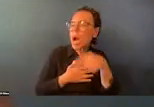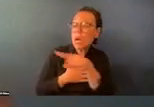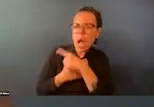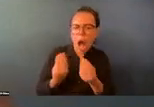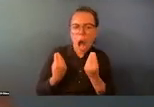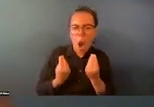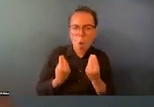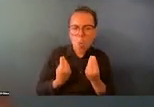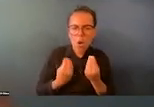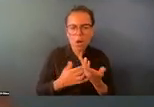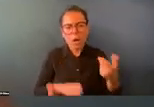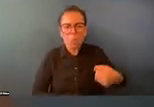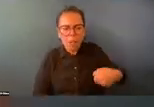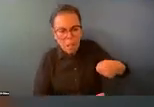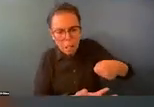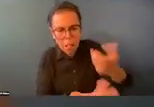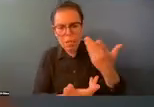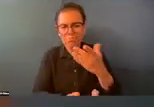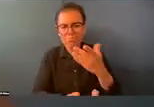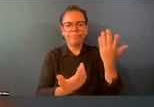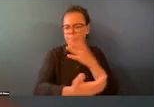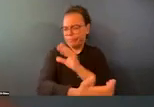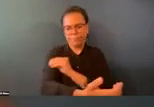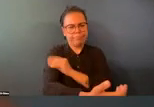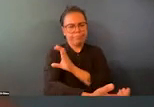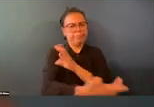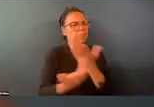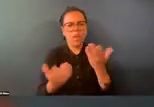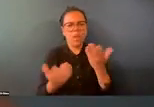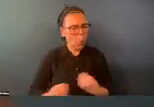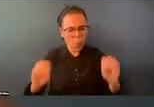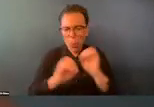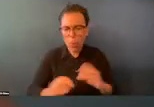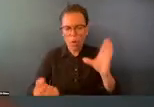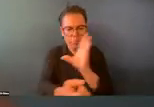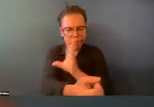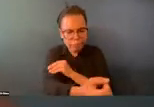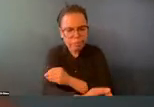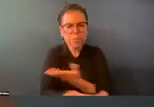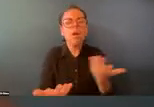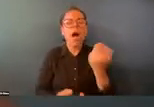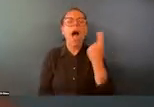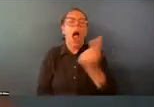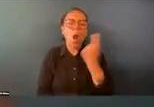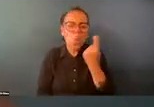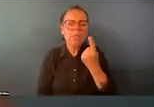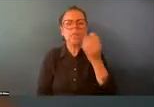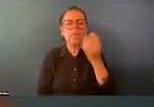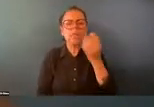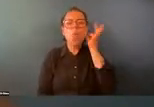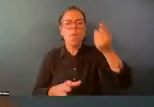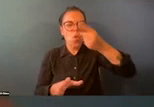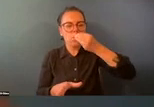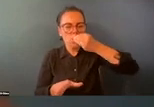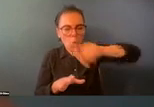have responsibilities for the household to supply water and energy for cooking and heating. Pregnant women and fetuses are